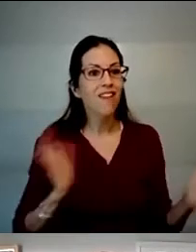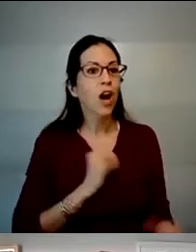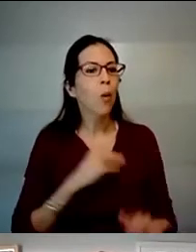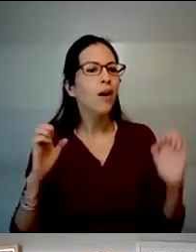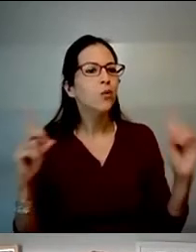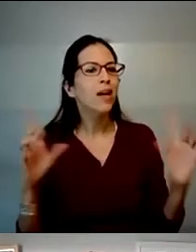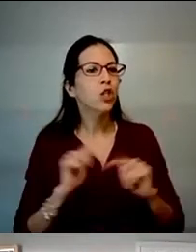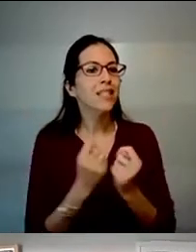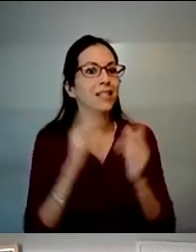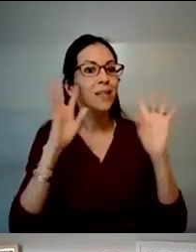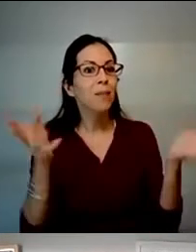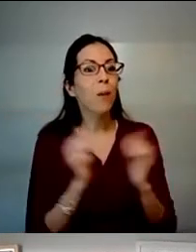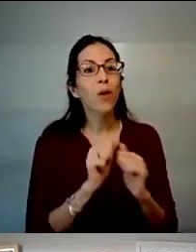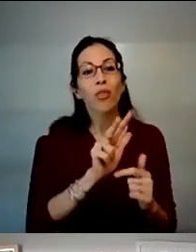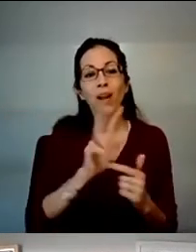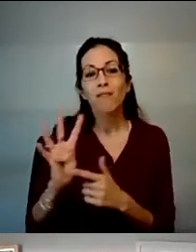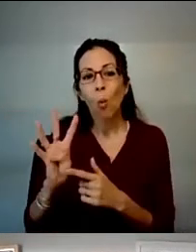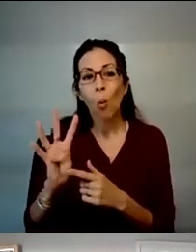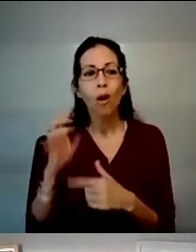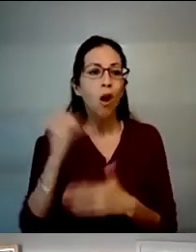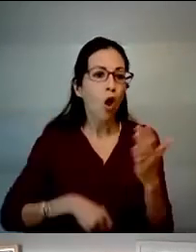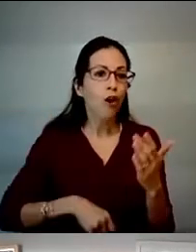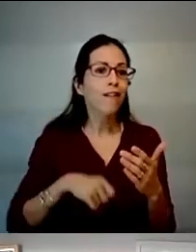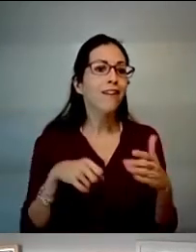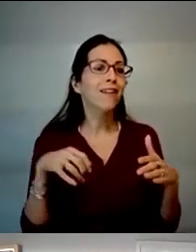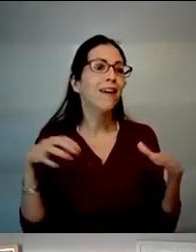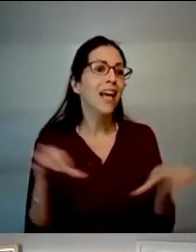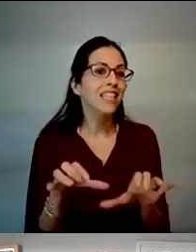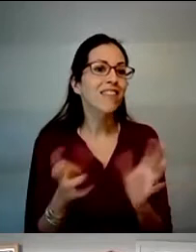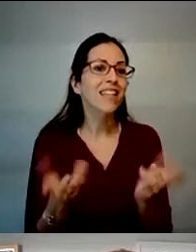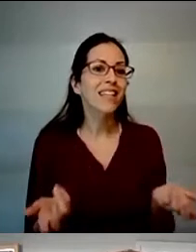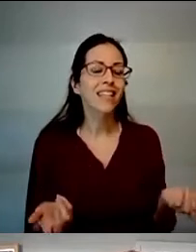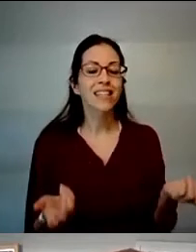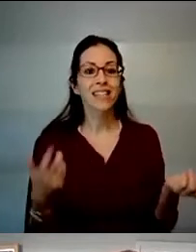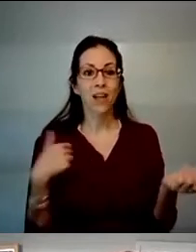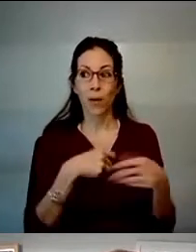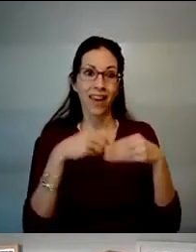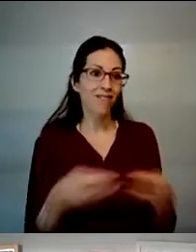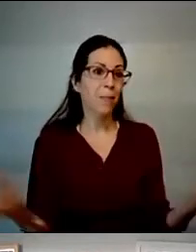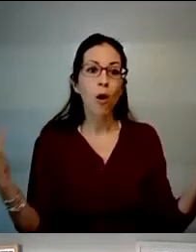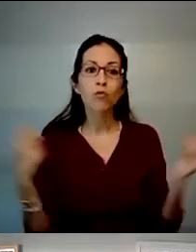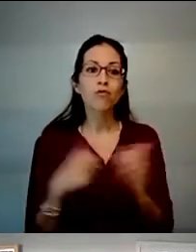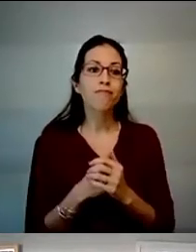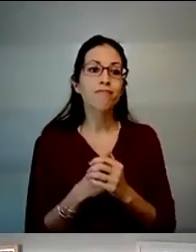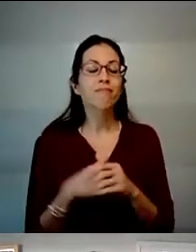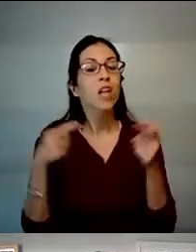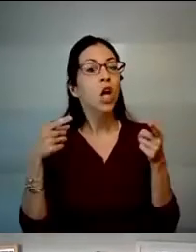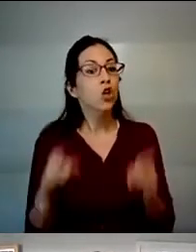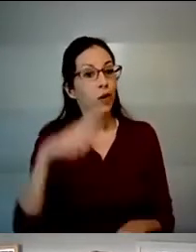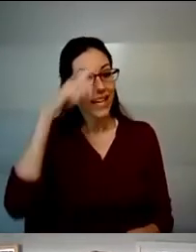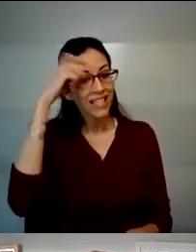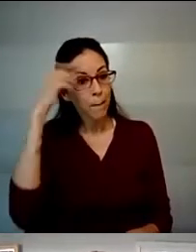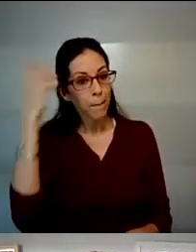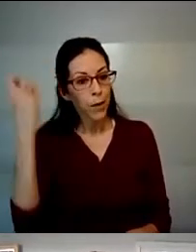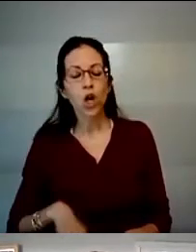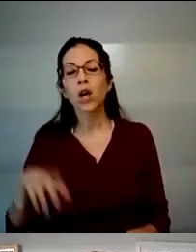art activities. And we ended up, we gave them out like during the summer. St. Paul Public